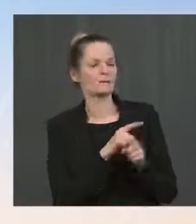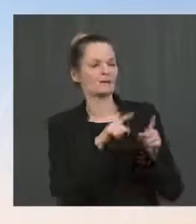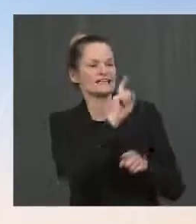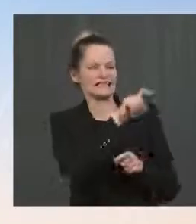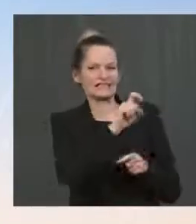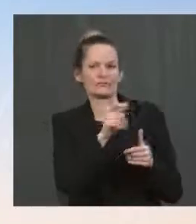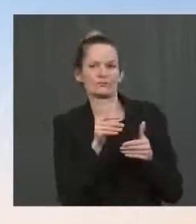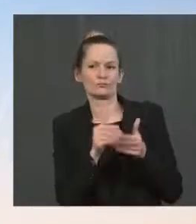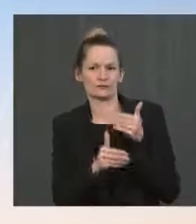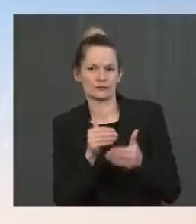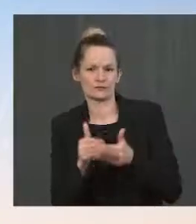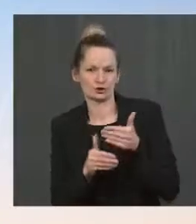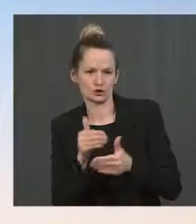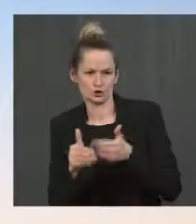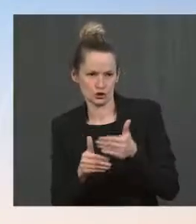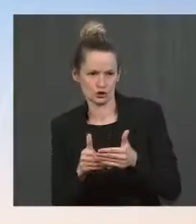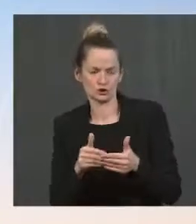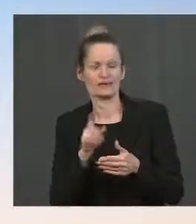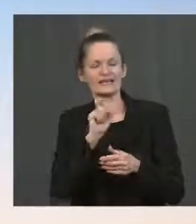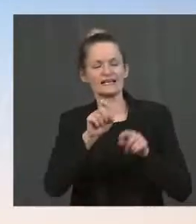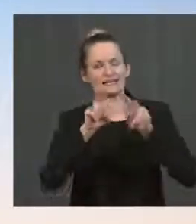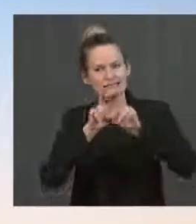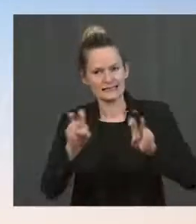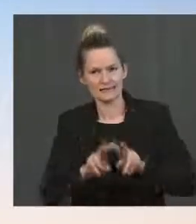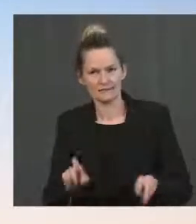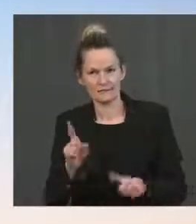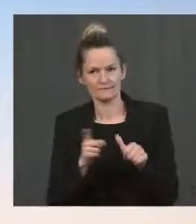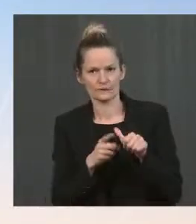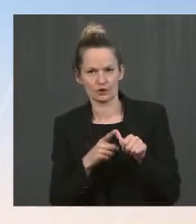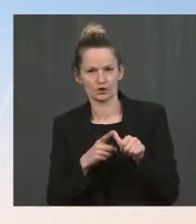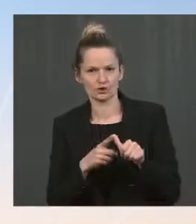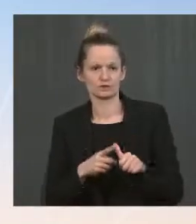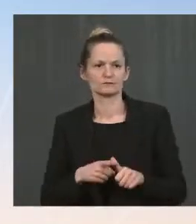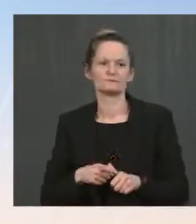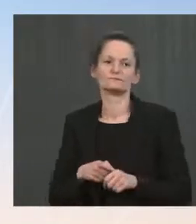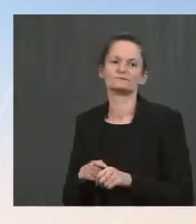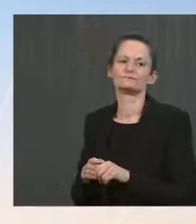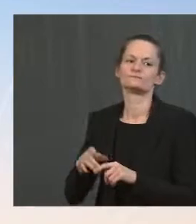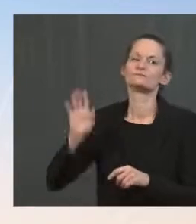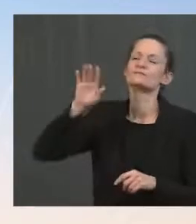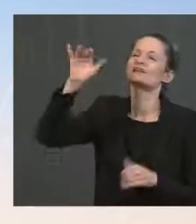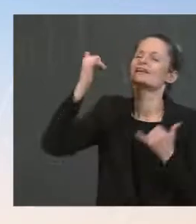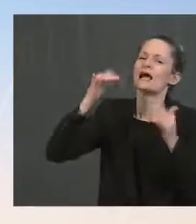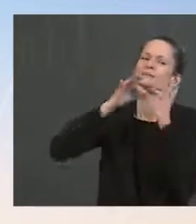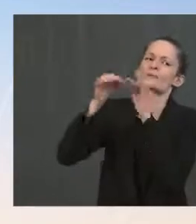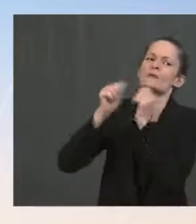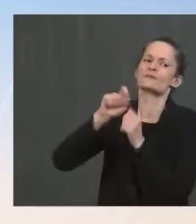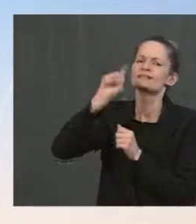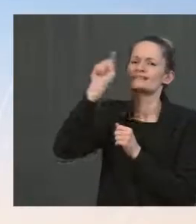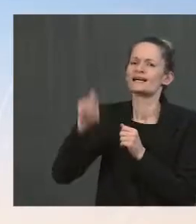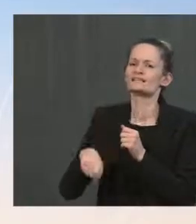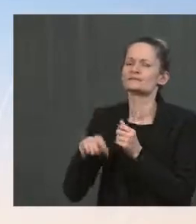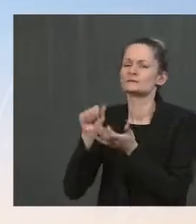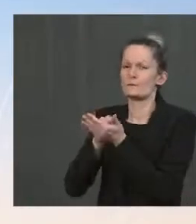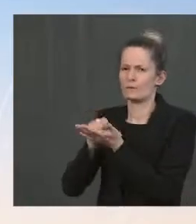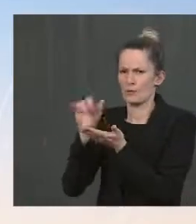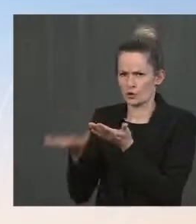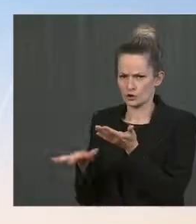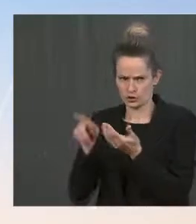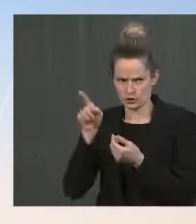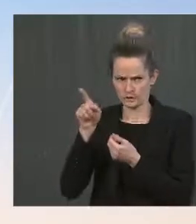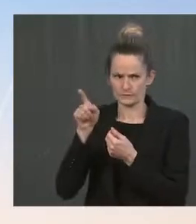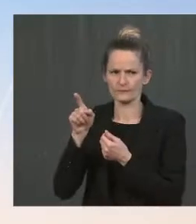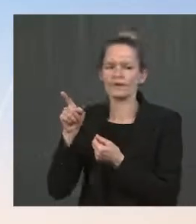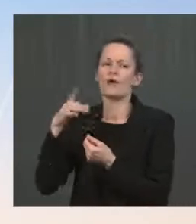still ongoing. Go ahead. One follow-up on Texas and abortion, and another on reconciliation. Can you say if the White House supports the Women's